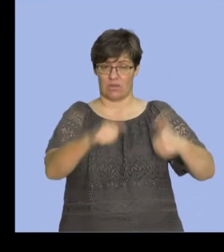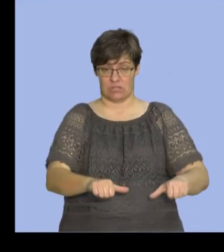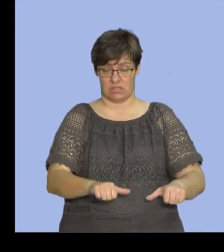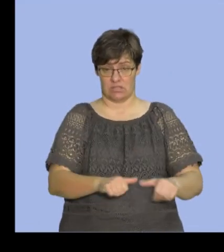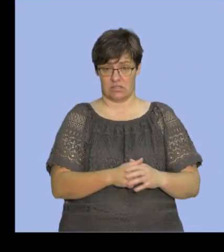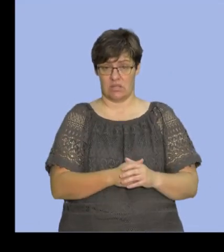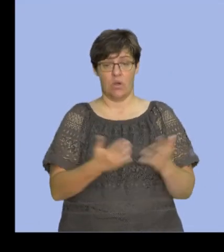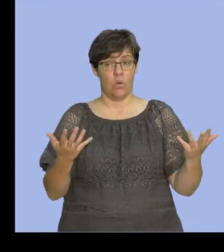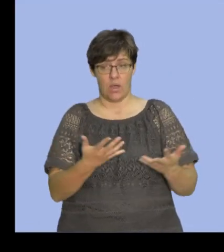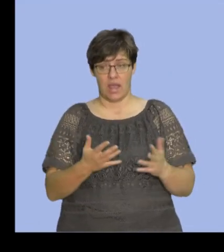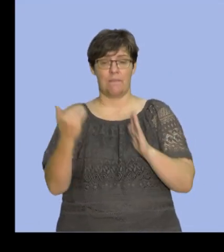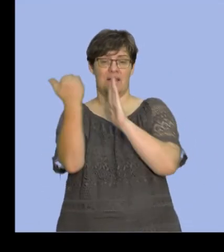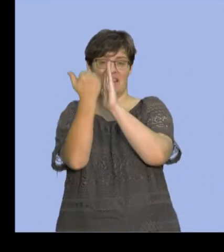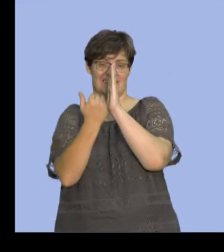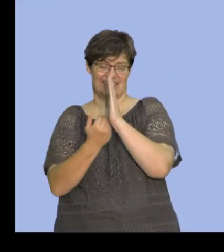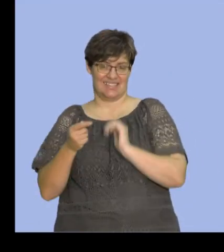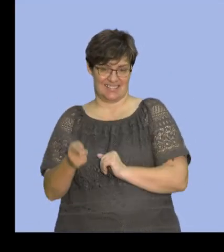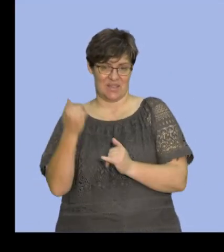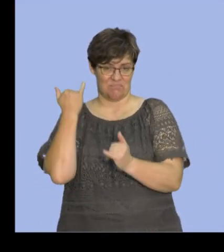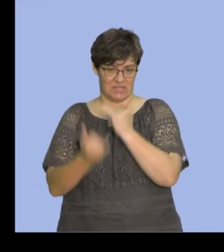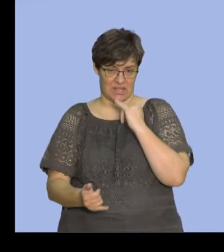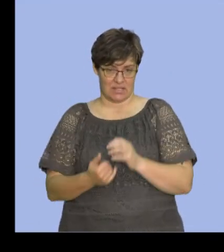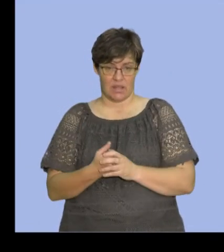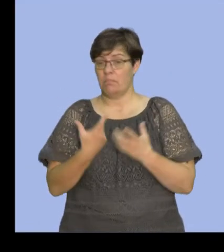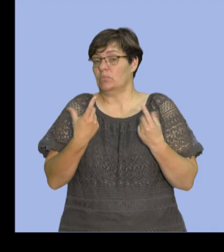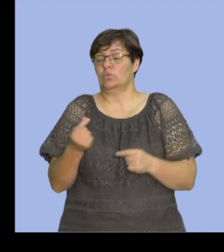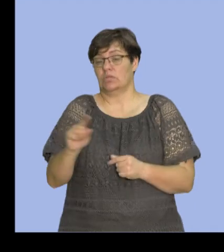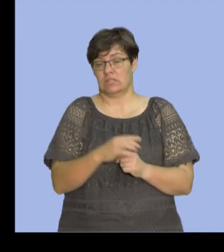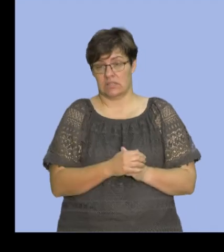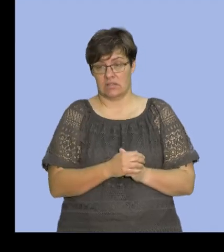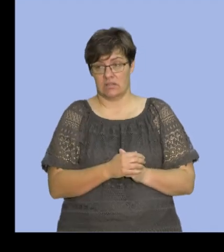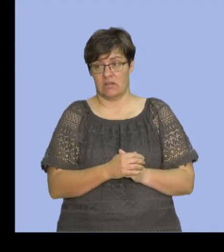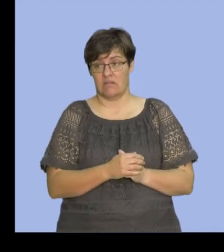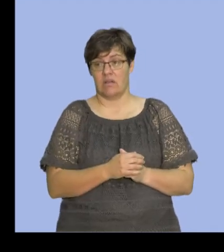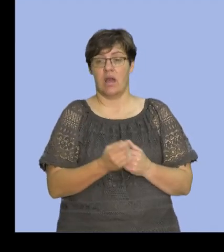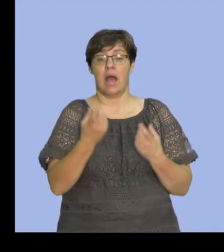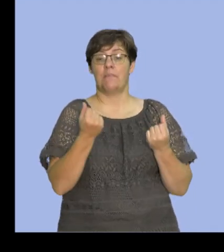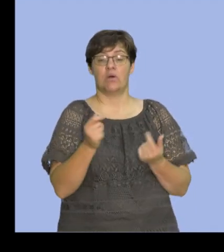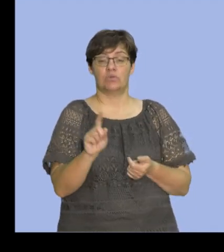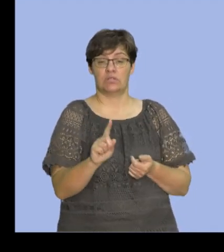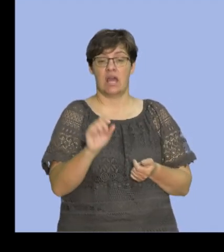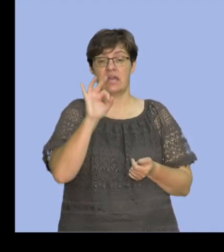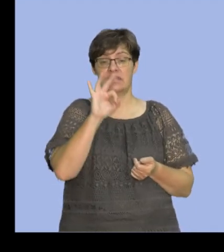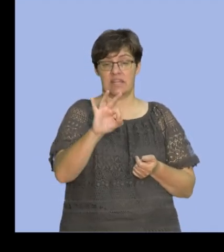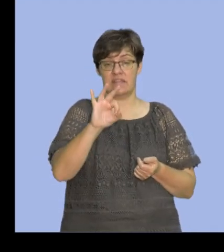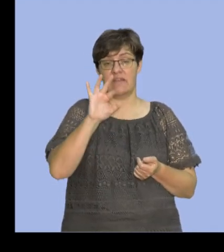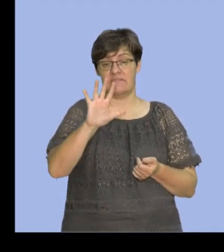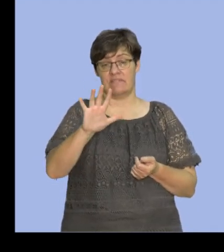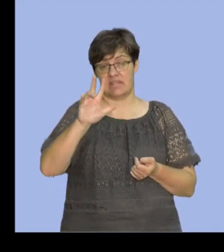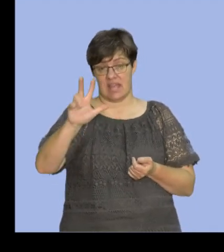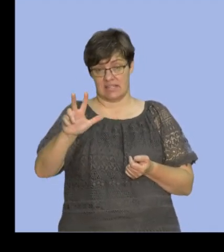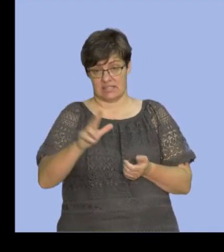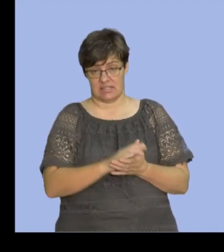means in my list, there was an error. What did I do? It was an amount of 358,